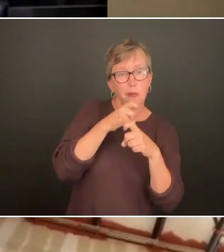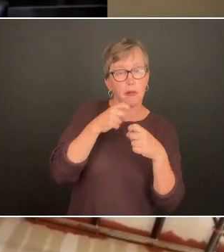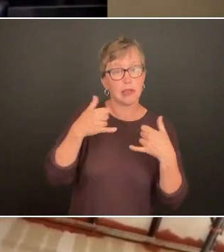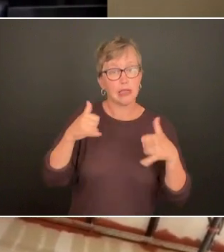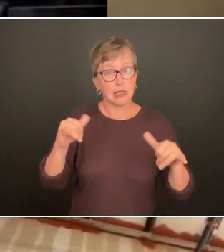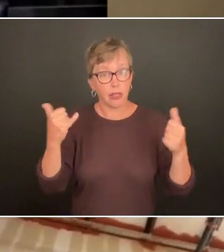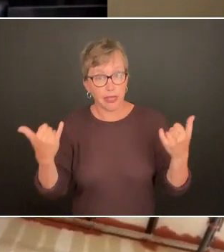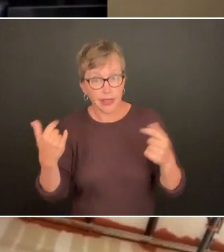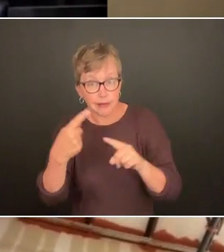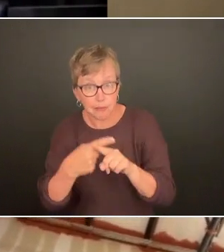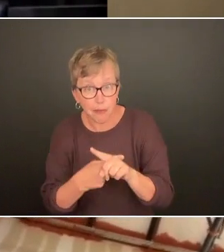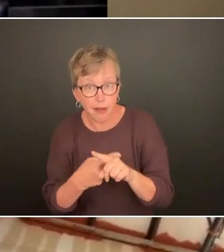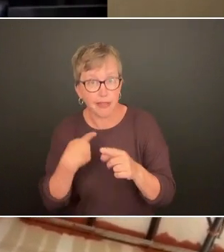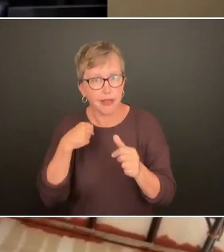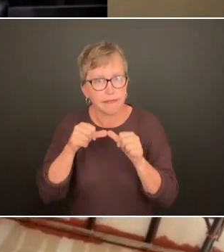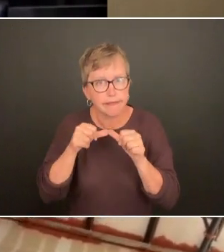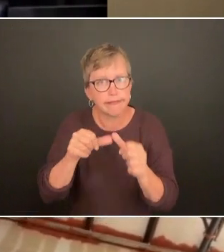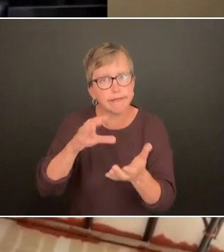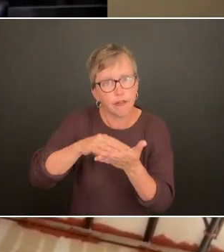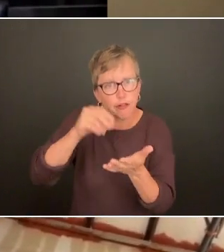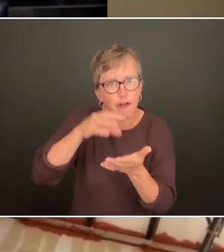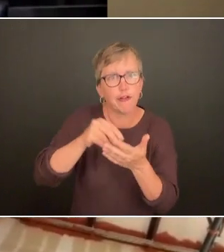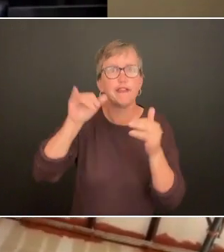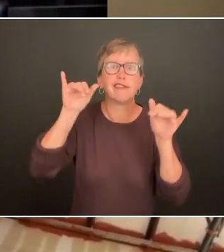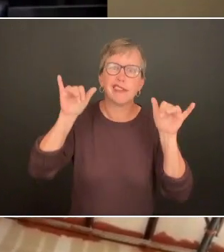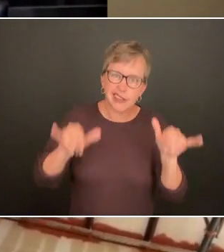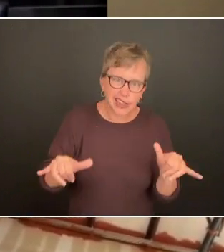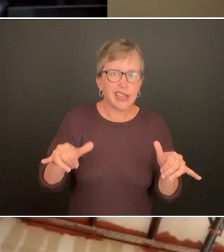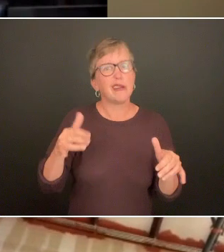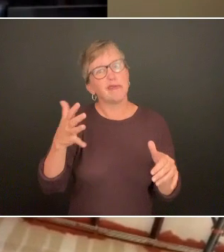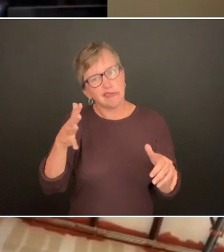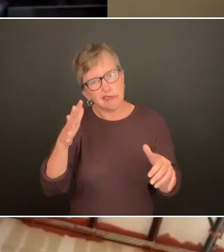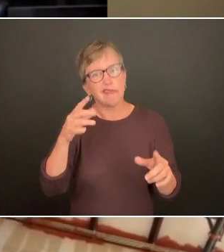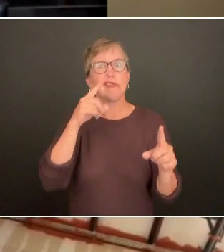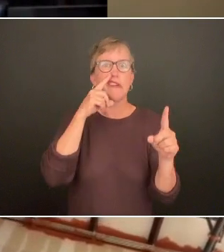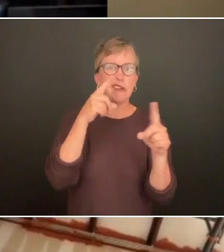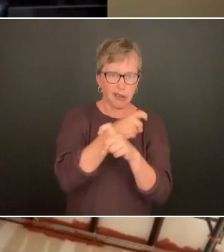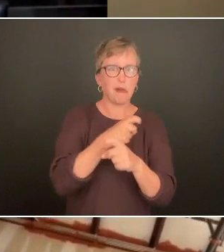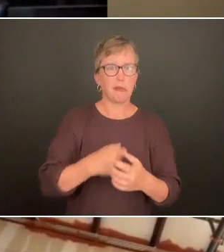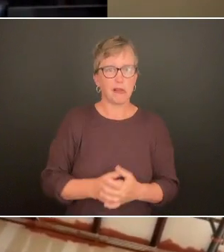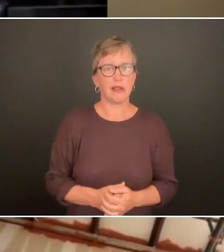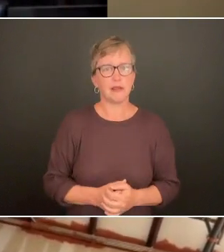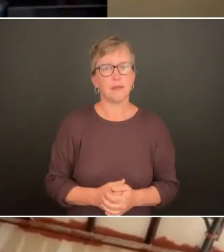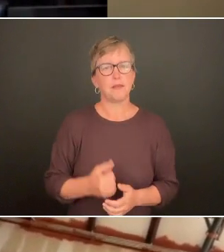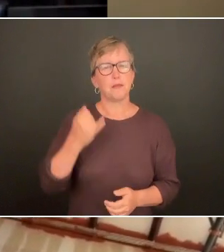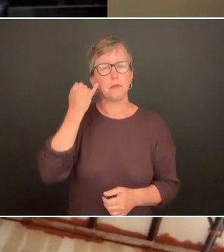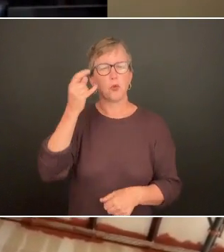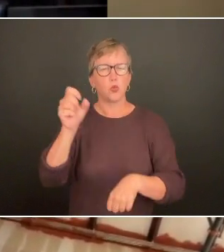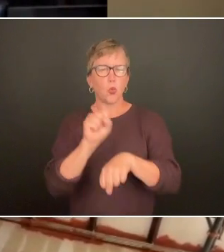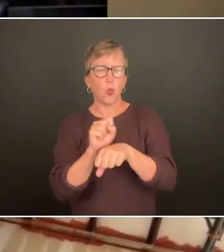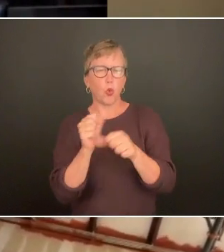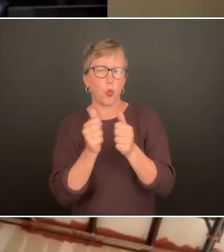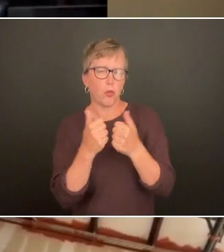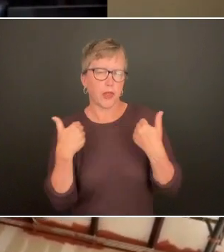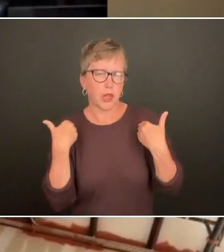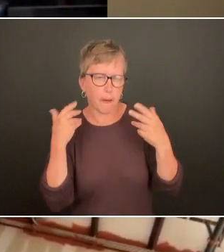somewhat complex. What do you say to a young person when you're out there peer mentoring and